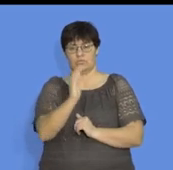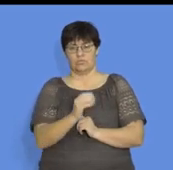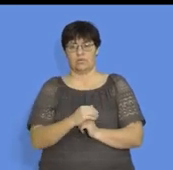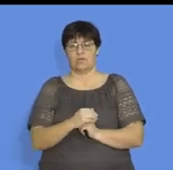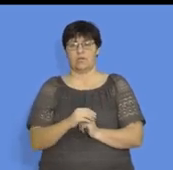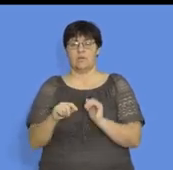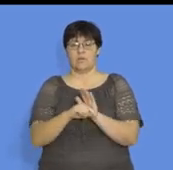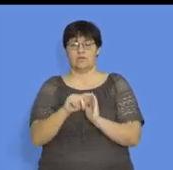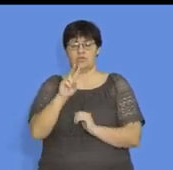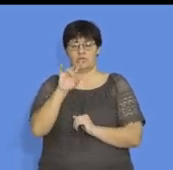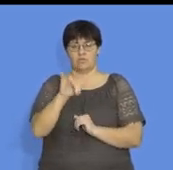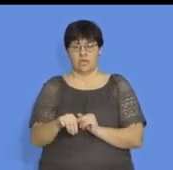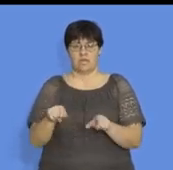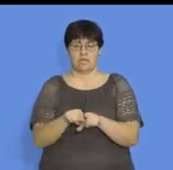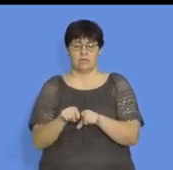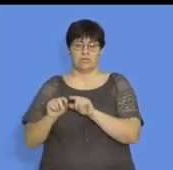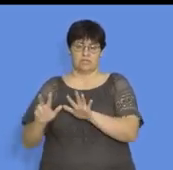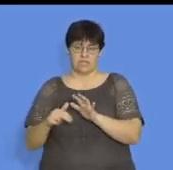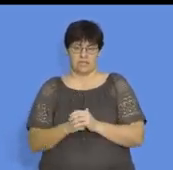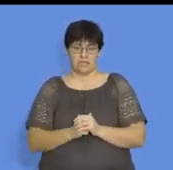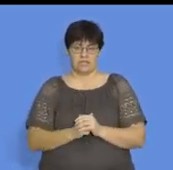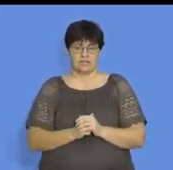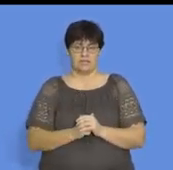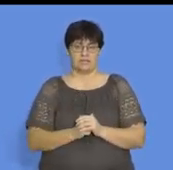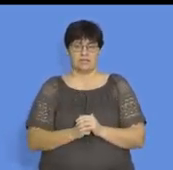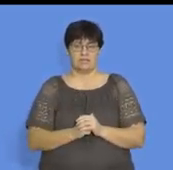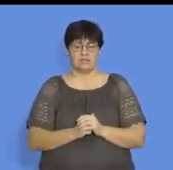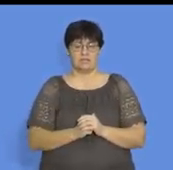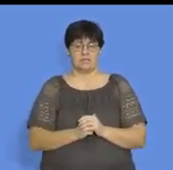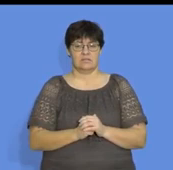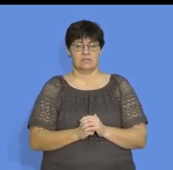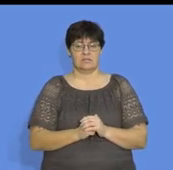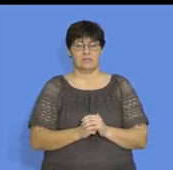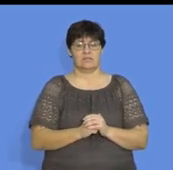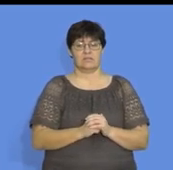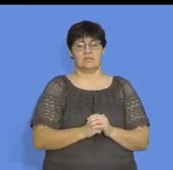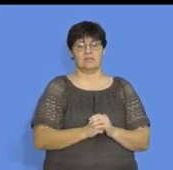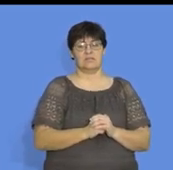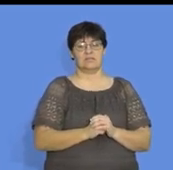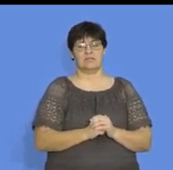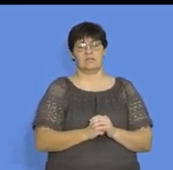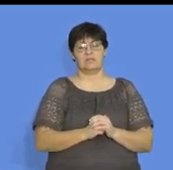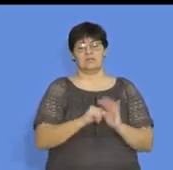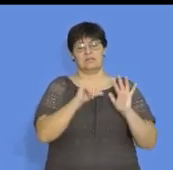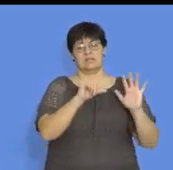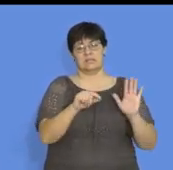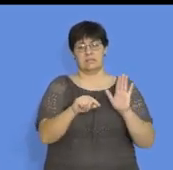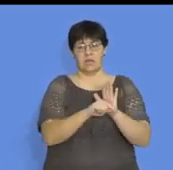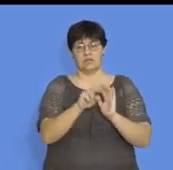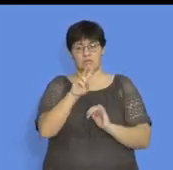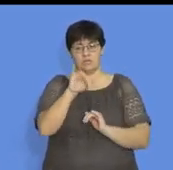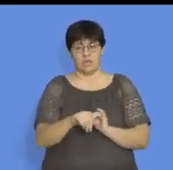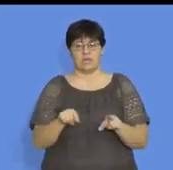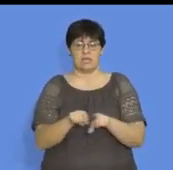2 minus 2y equal to 8. This is 6 here, so it will be 6